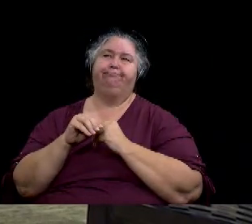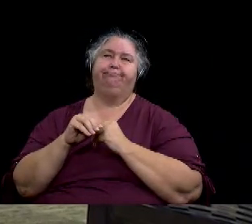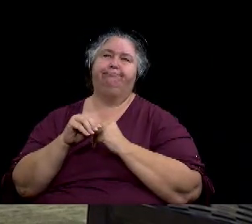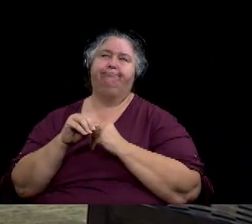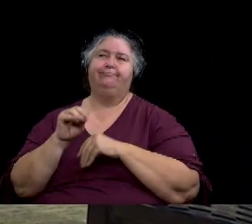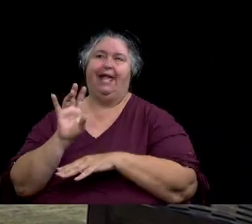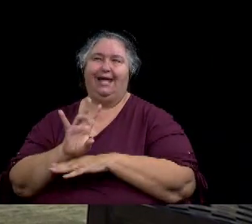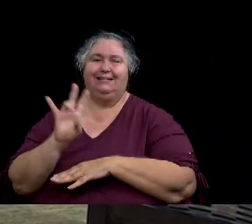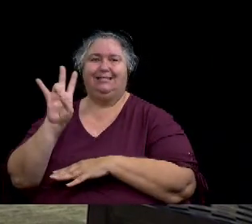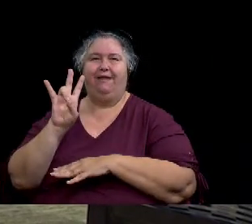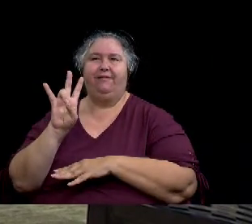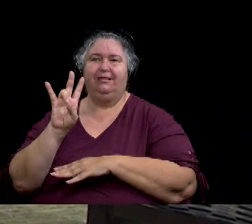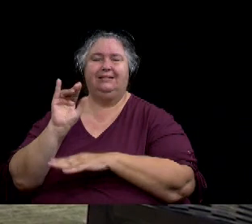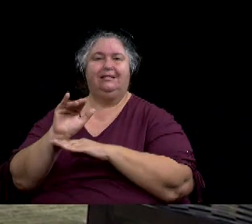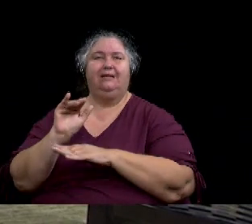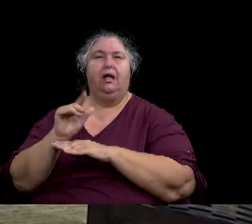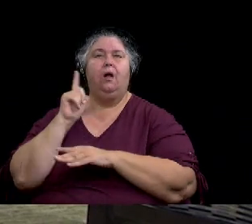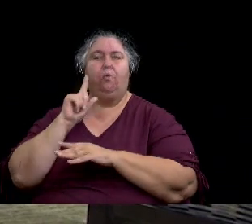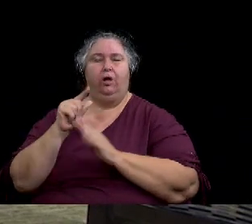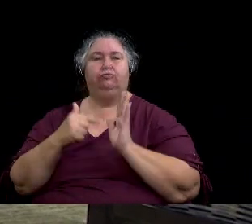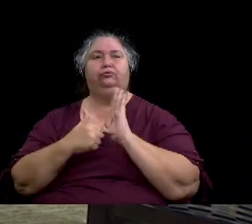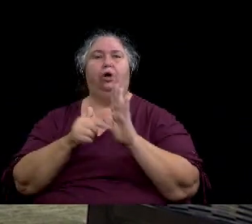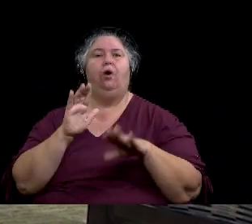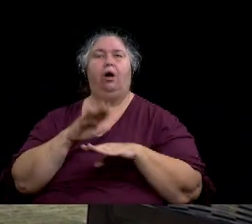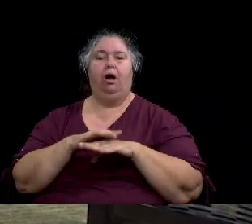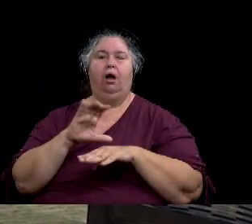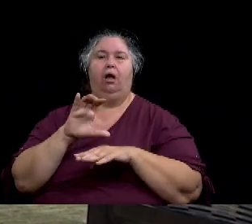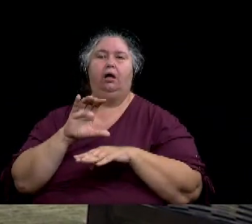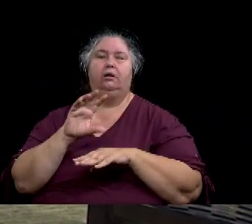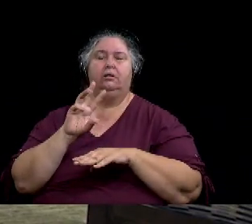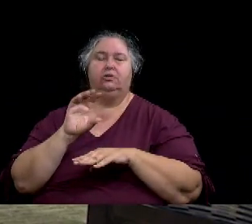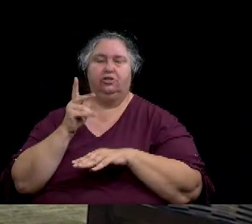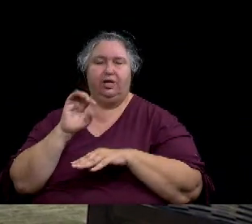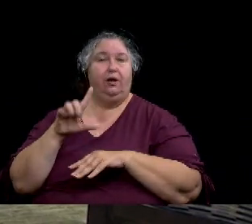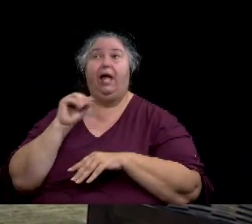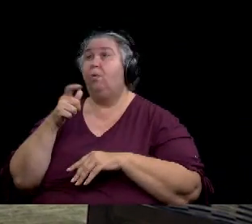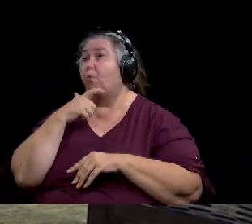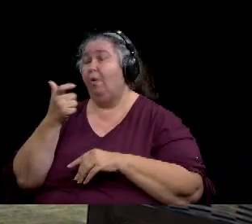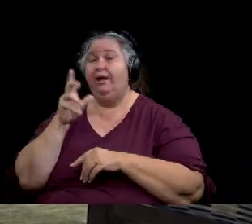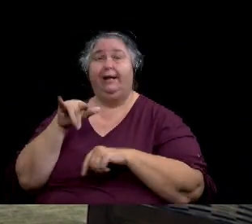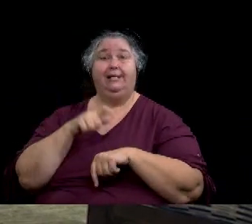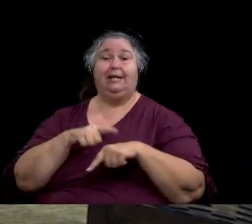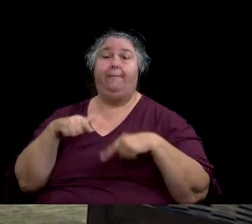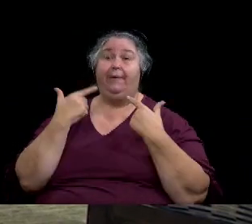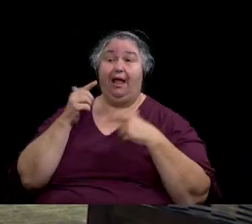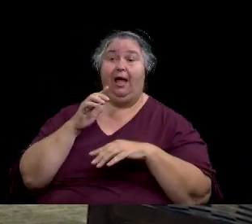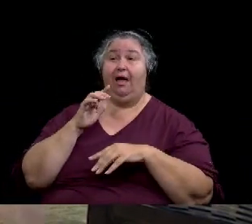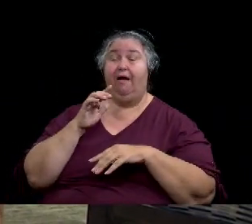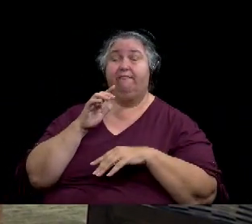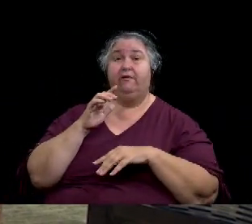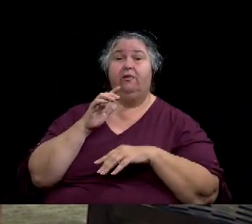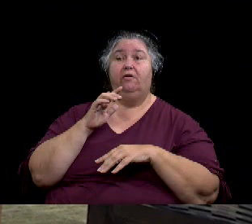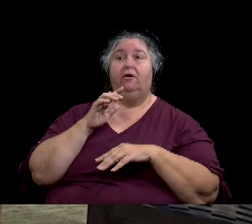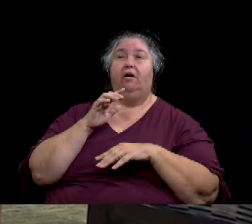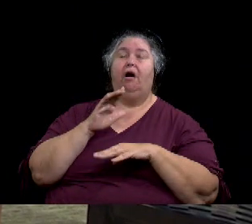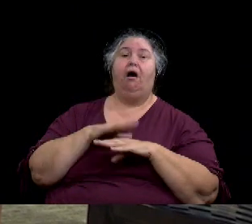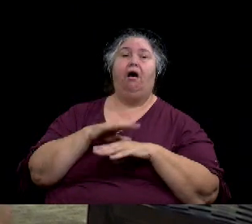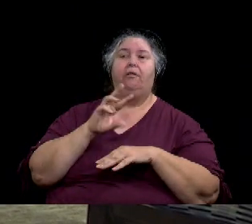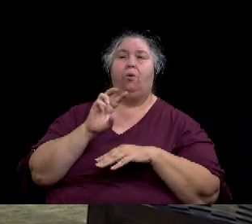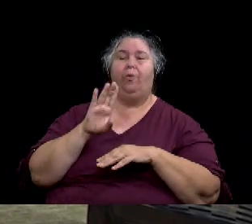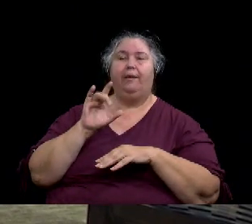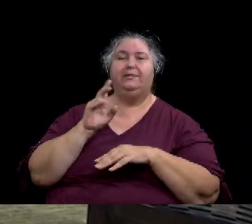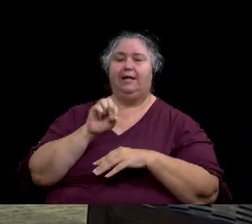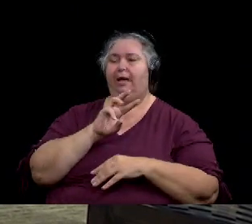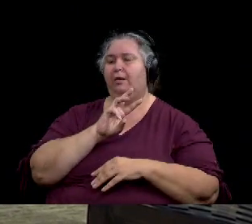7 o'clock this evening on our channel. And you can watch it anytime, live or replay anyway, on our website. Just